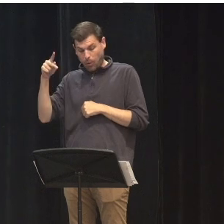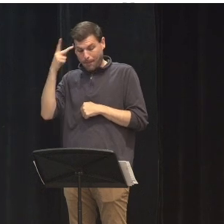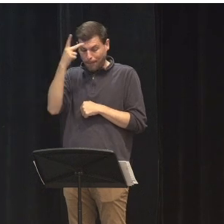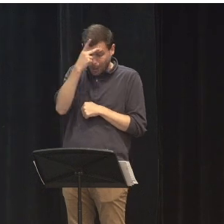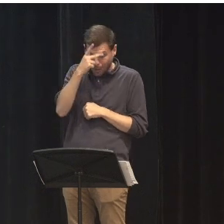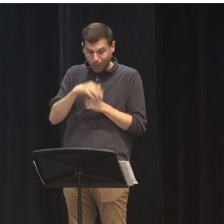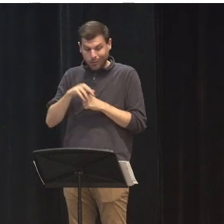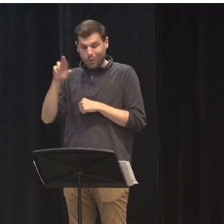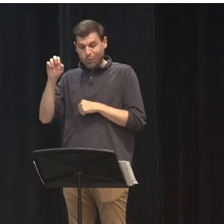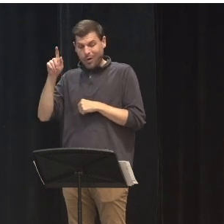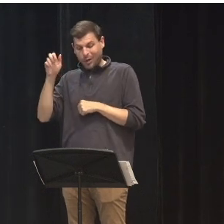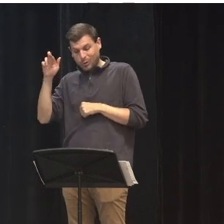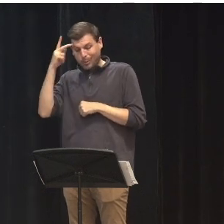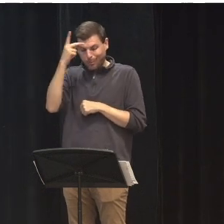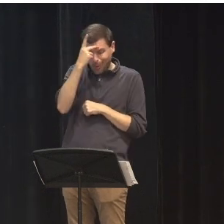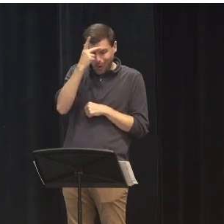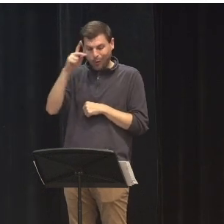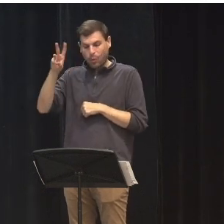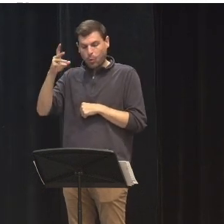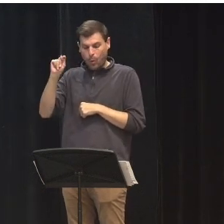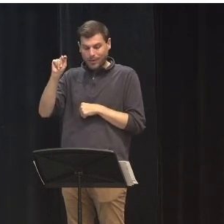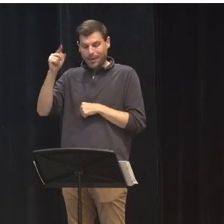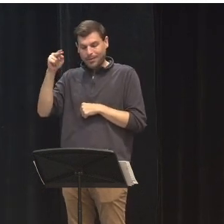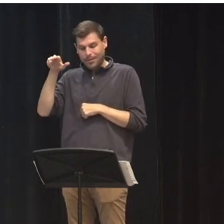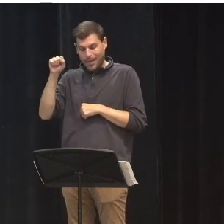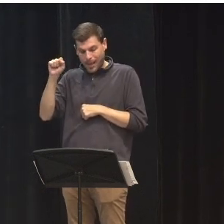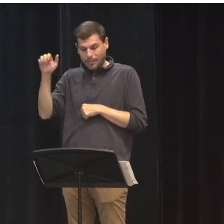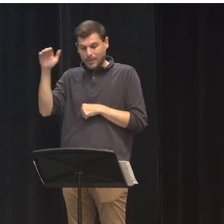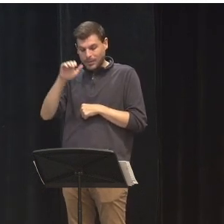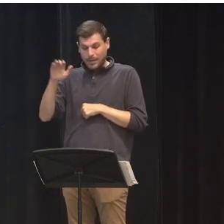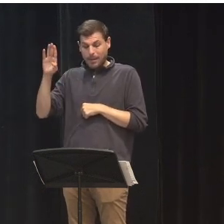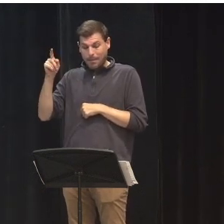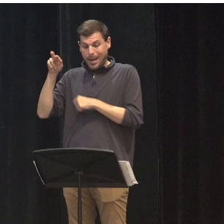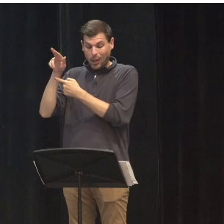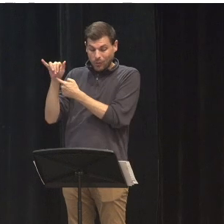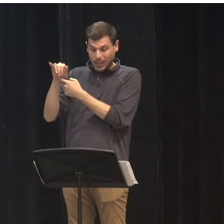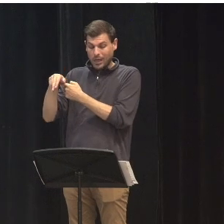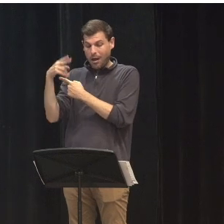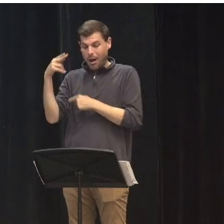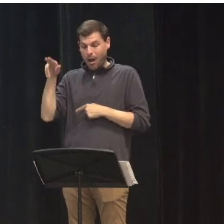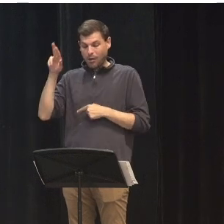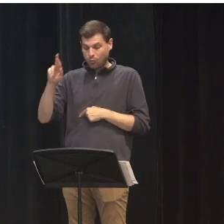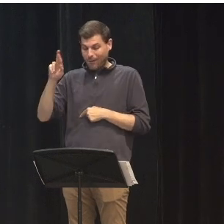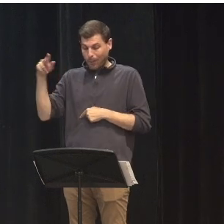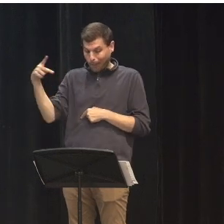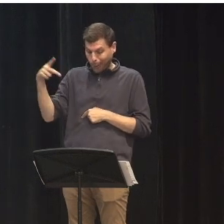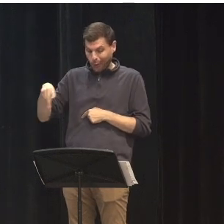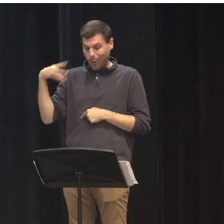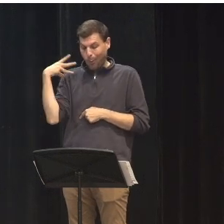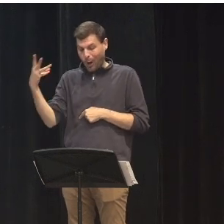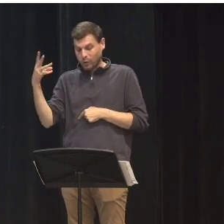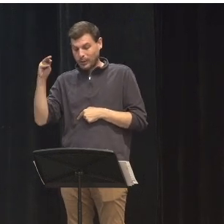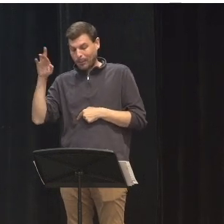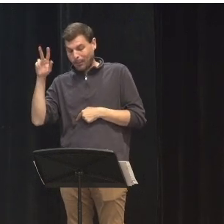the surrounding area that would also remain open, including the Battery, the adjacent Hudson River Park to the north, Washington Market Park,